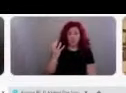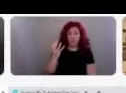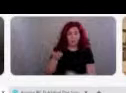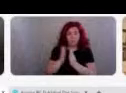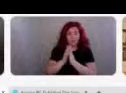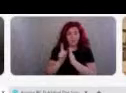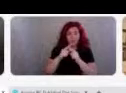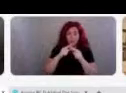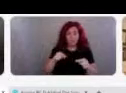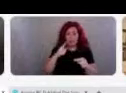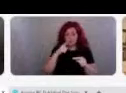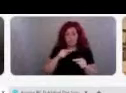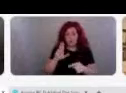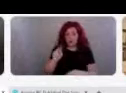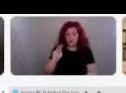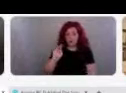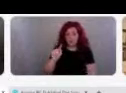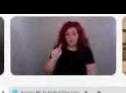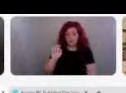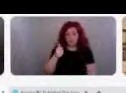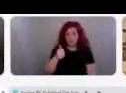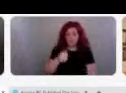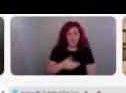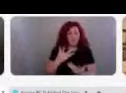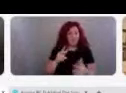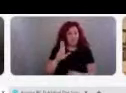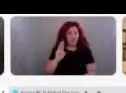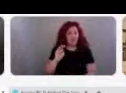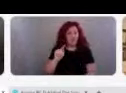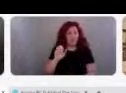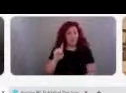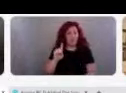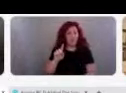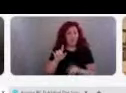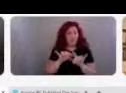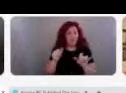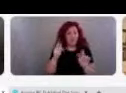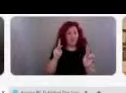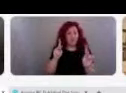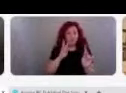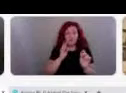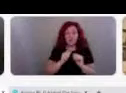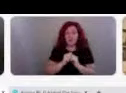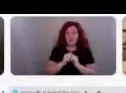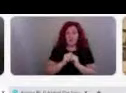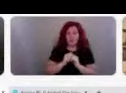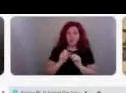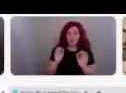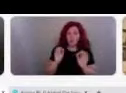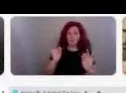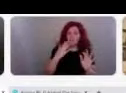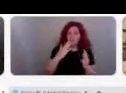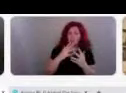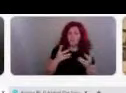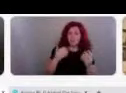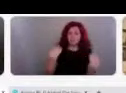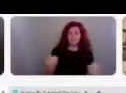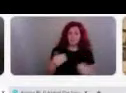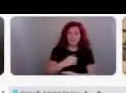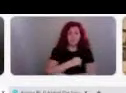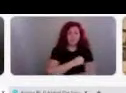unmute can you unmute yourself i have unmuted myself i want to see muted while other people are talking excellent thank you so much mr friday please